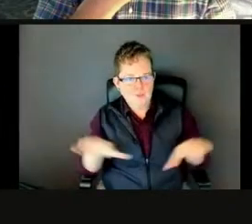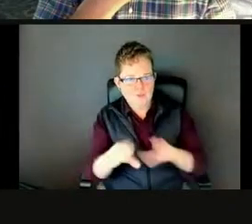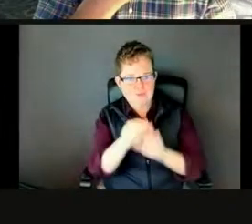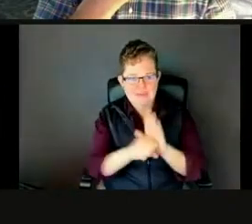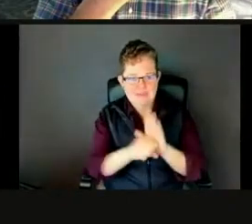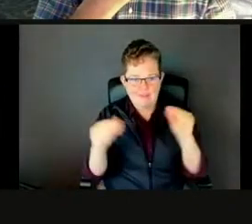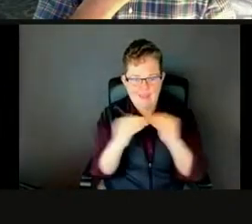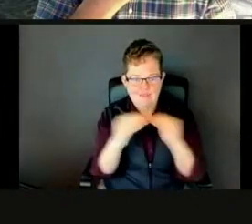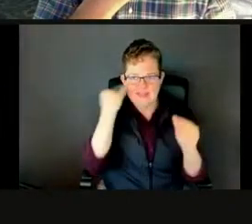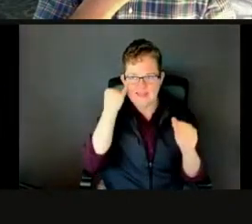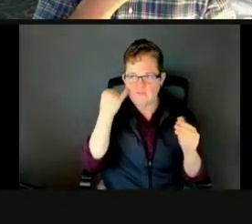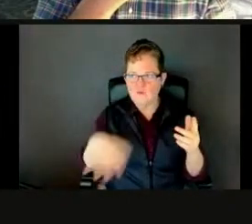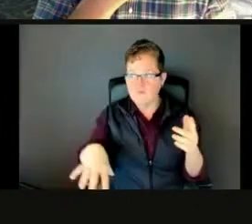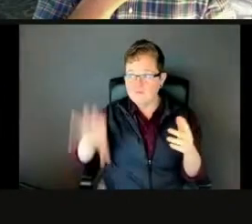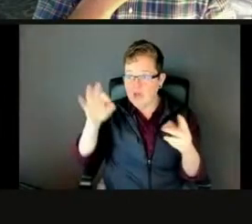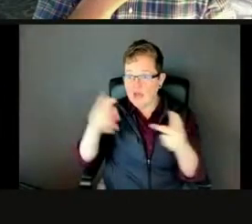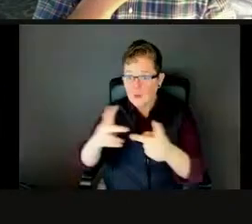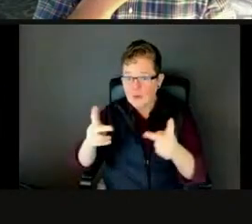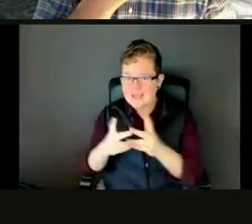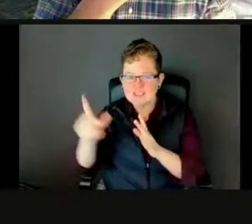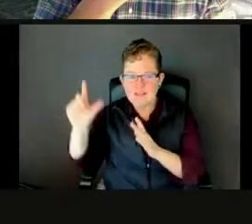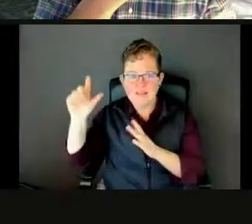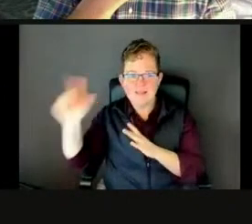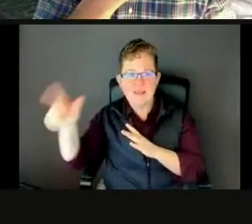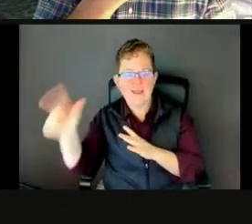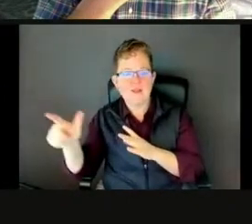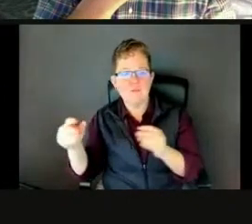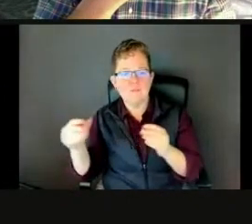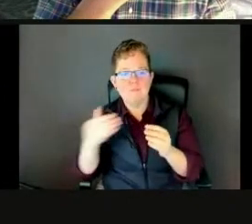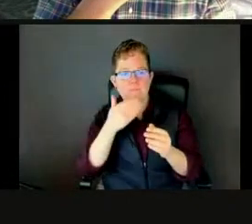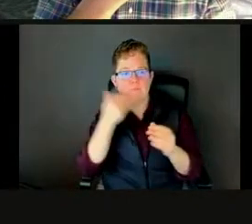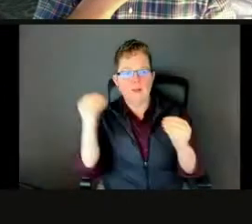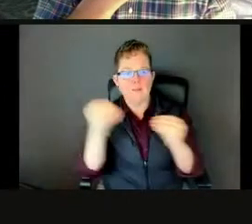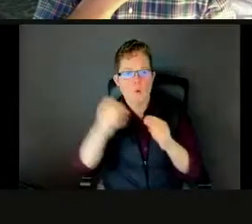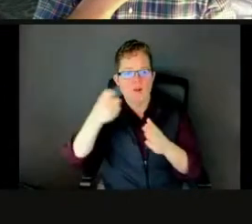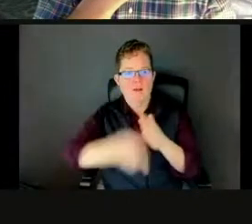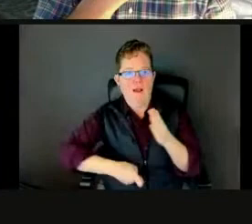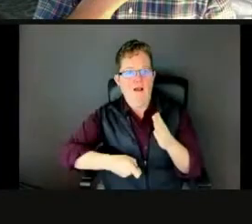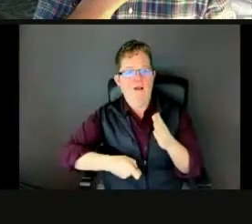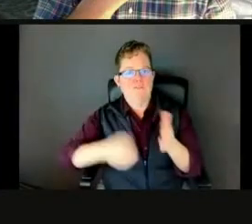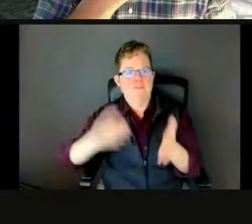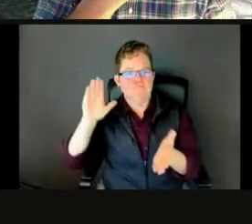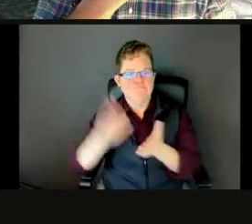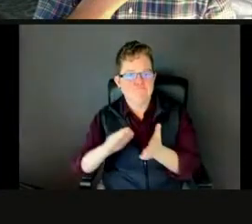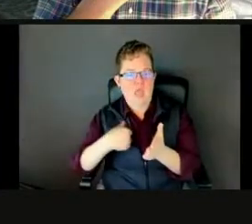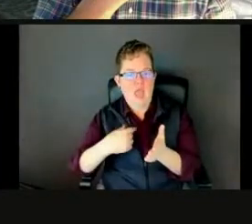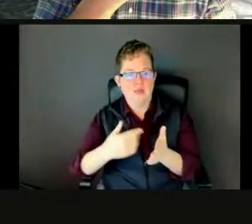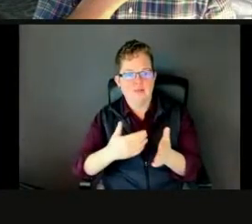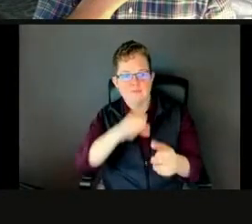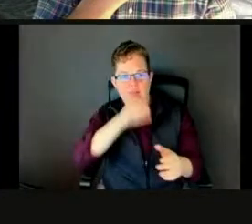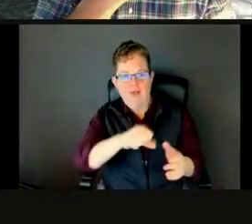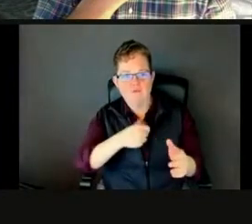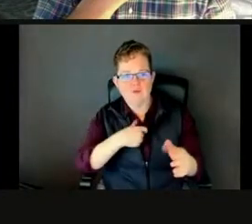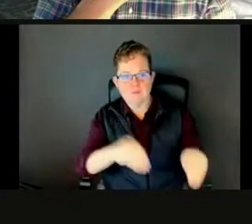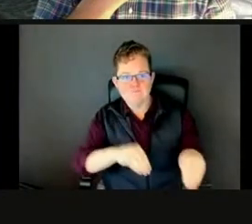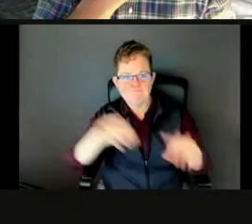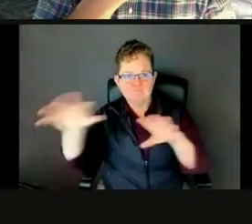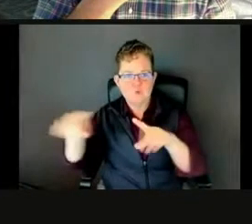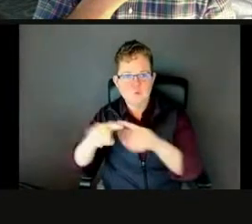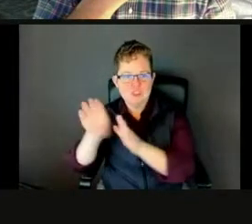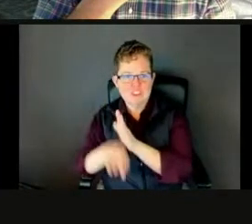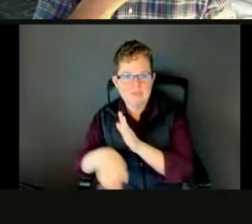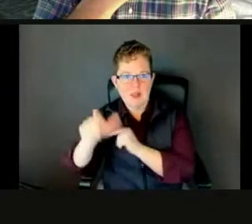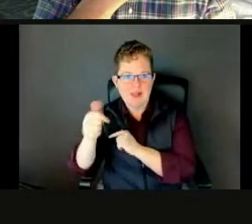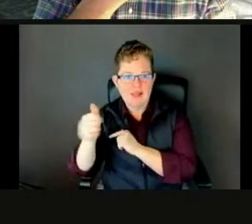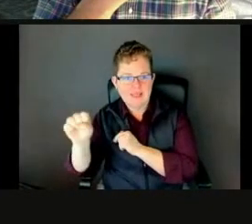find, you know, locations later that would be more cost effective, I would love to be able to relocate to a cheaper lease